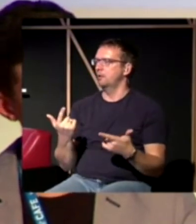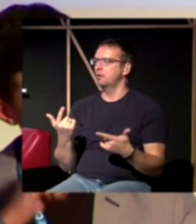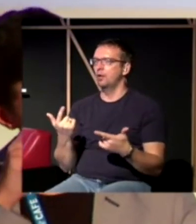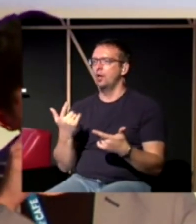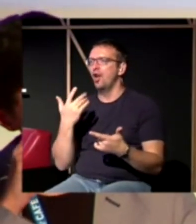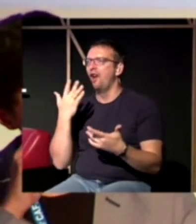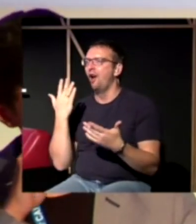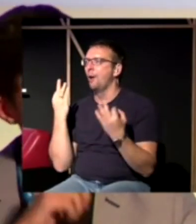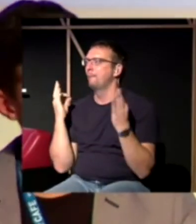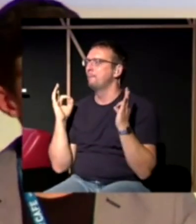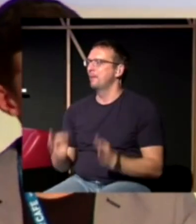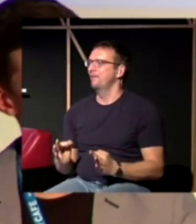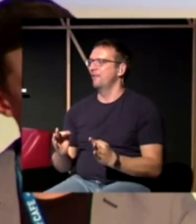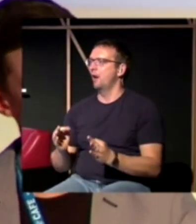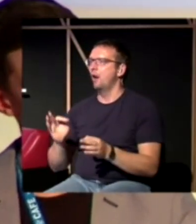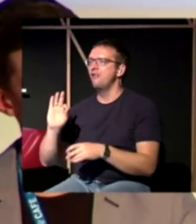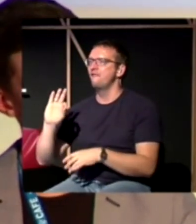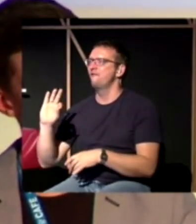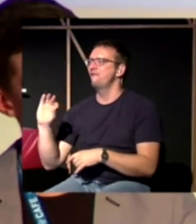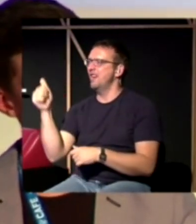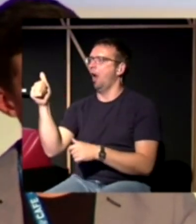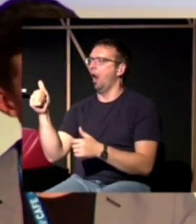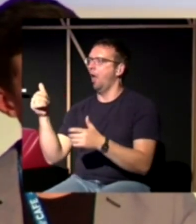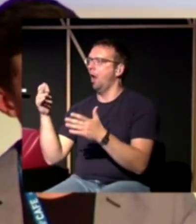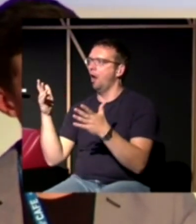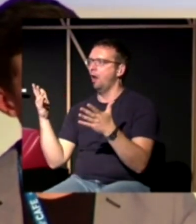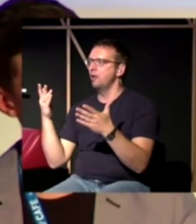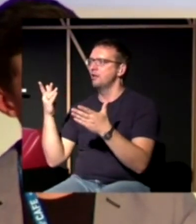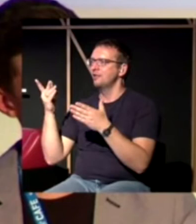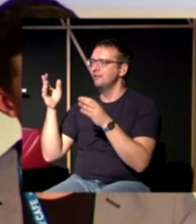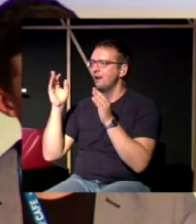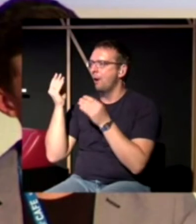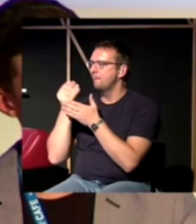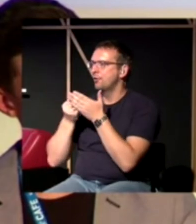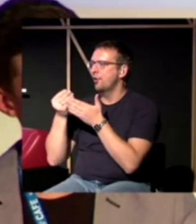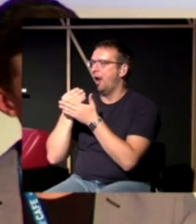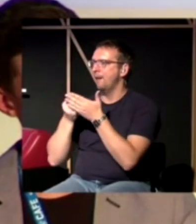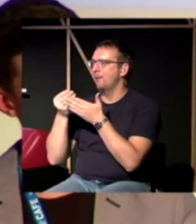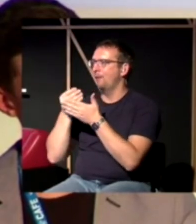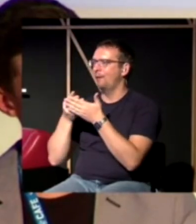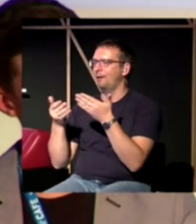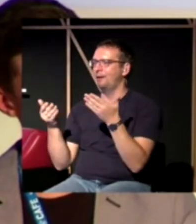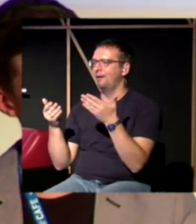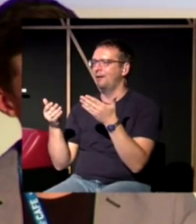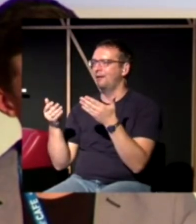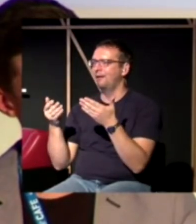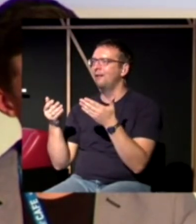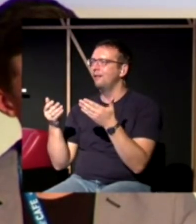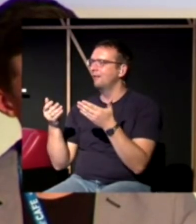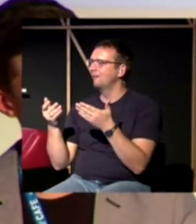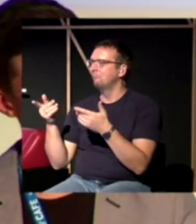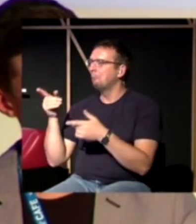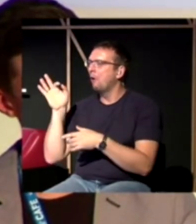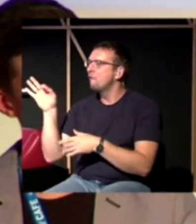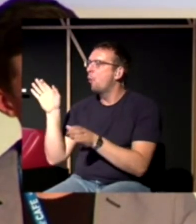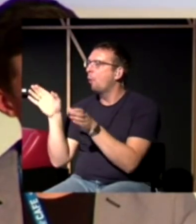game this weekend at Leicester. So these are volunteers. So they're costing the club nothing but pride. They genuinely go out